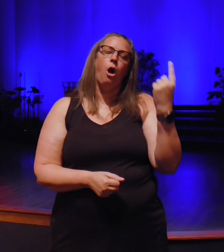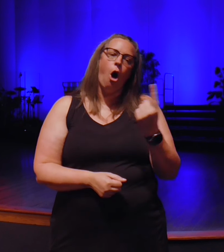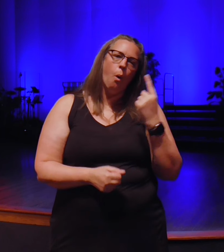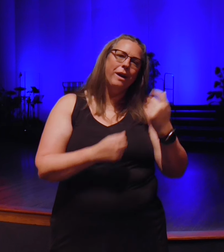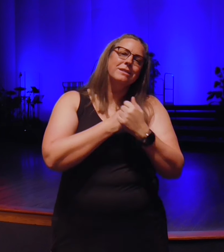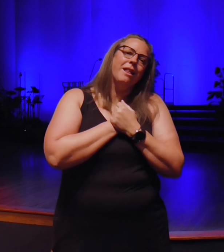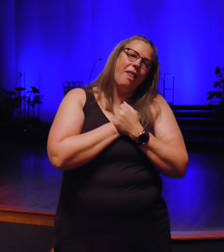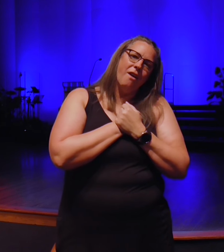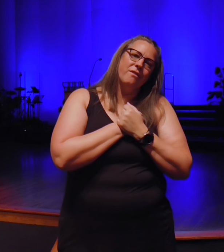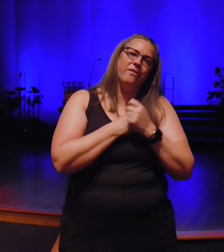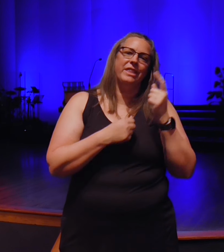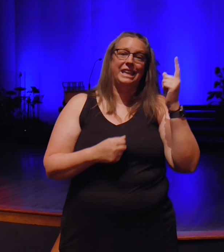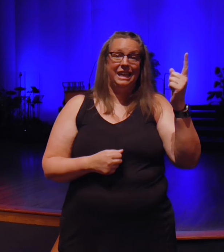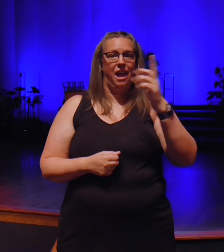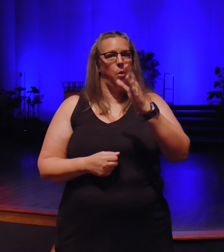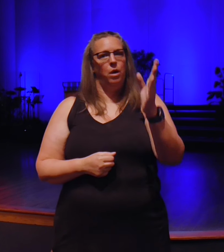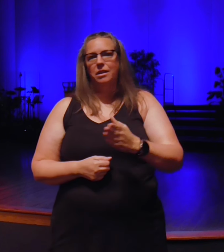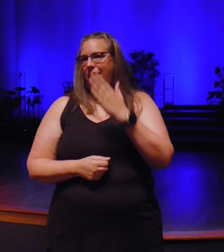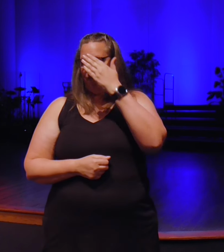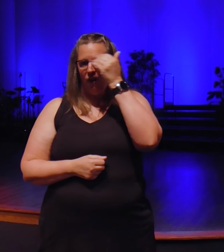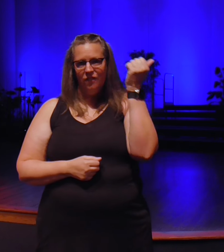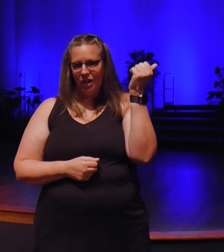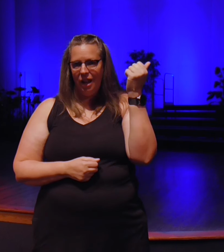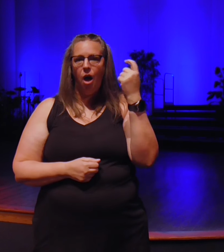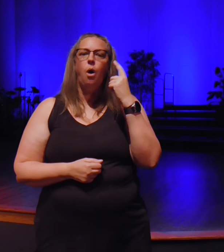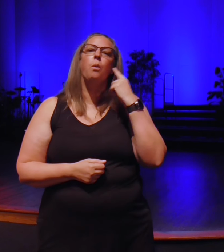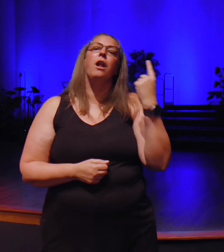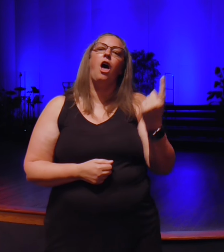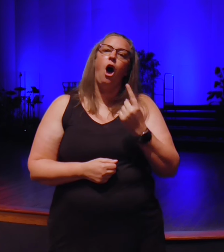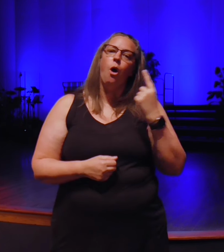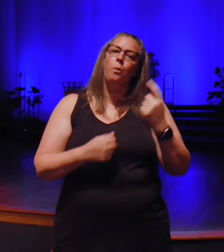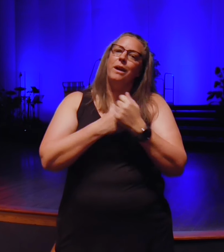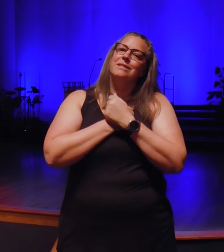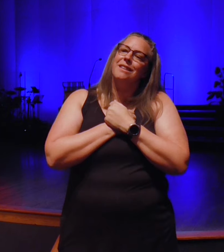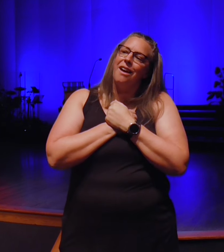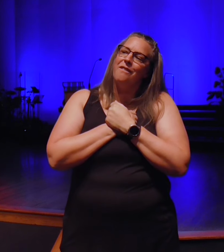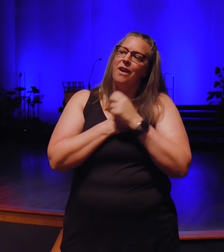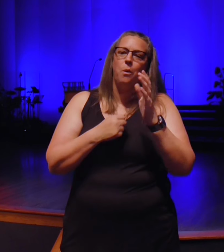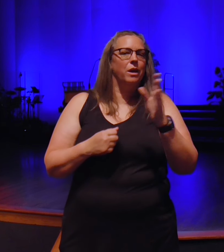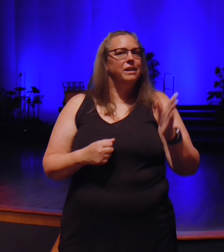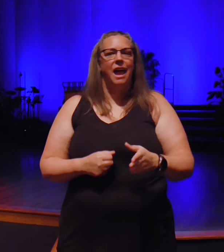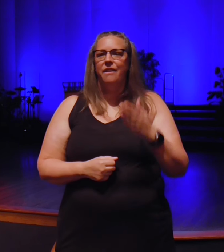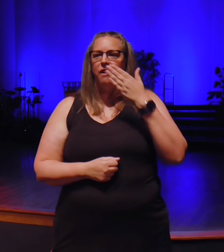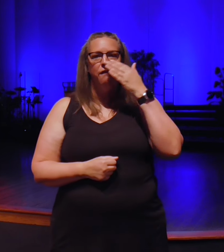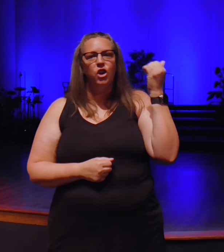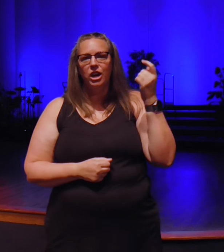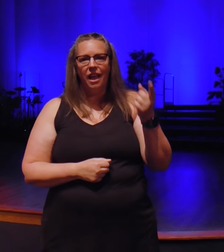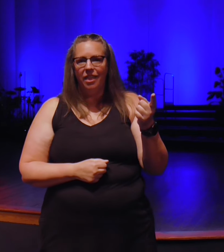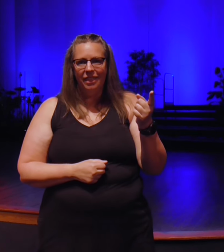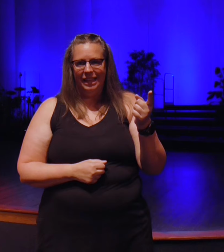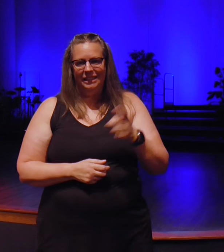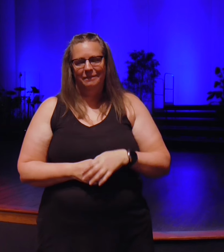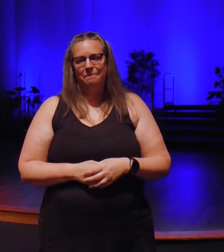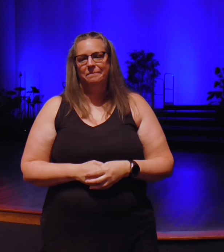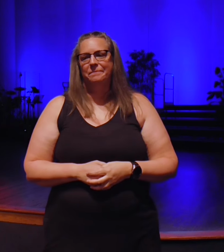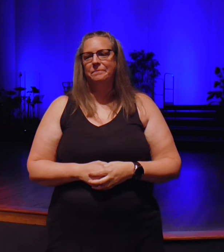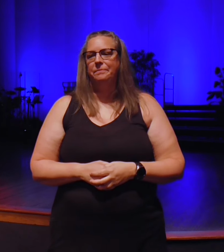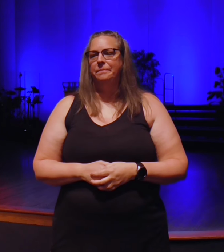love thee. I will never forget thee. I will always love thee. I will never forget thee.